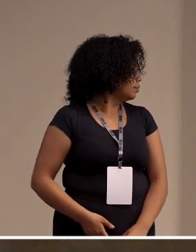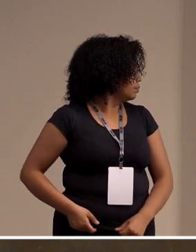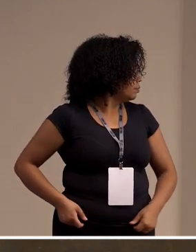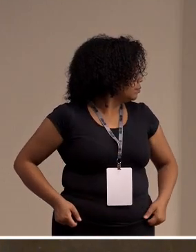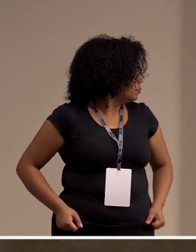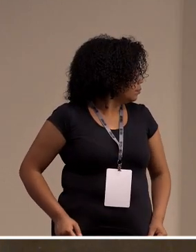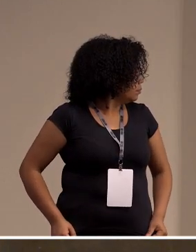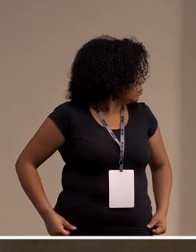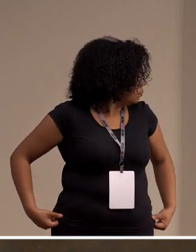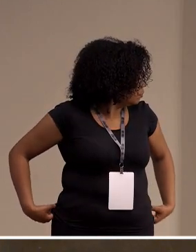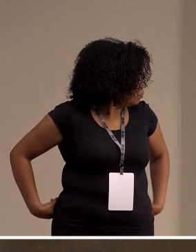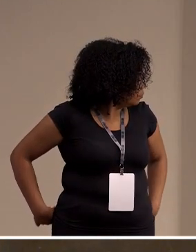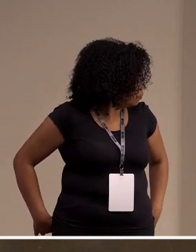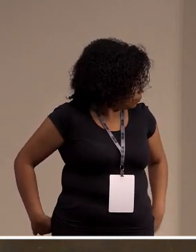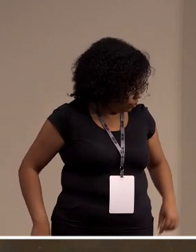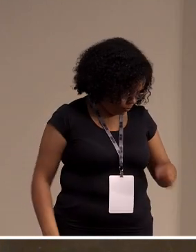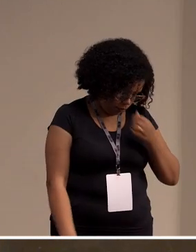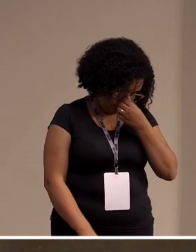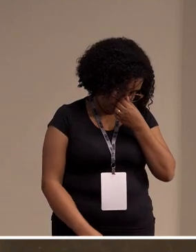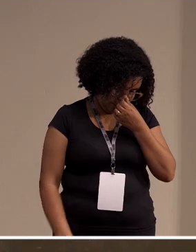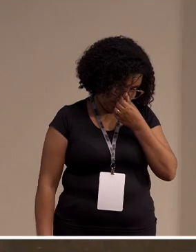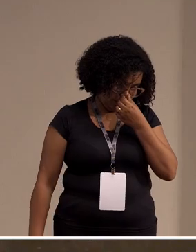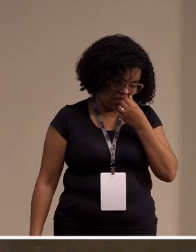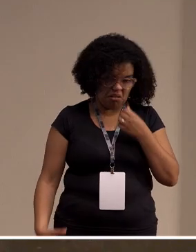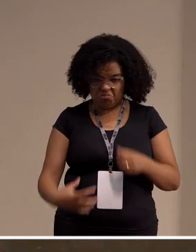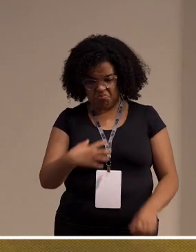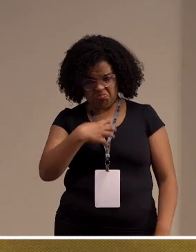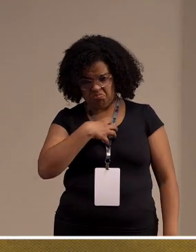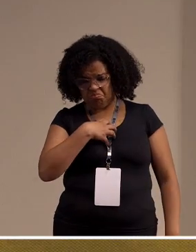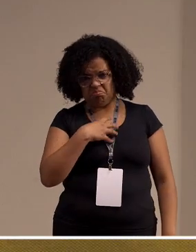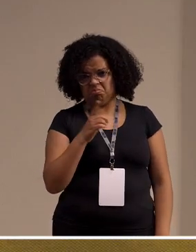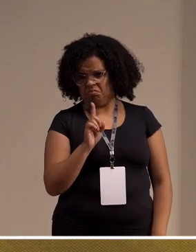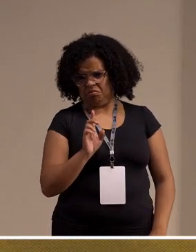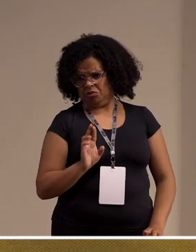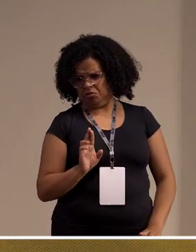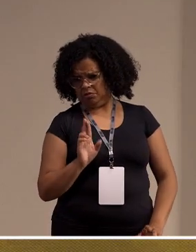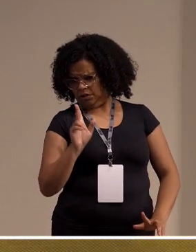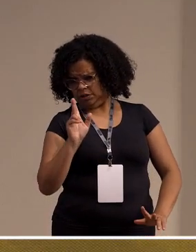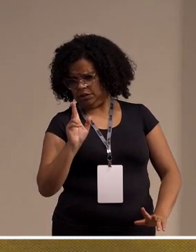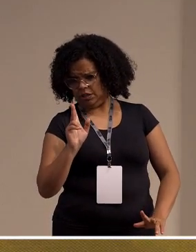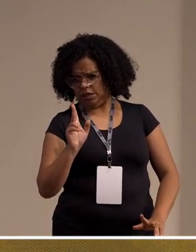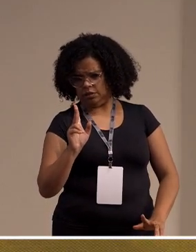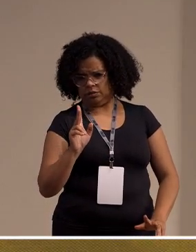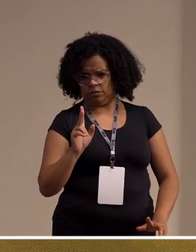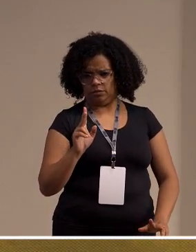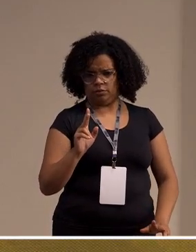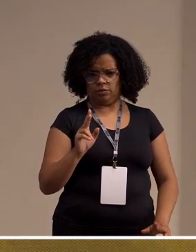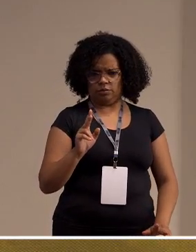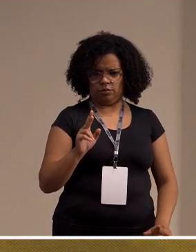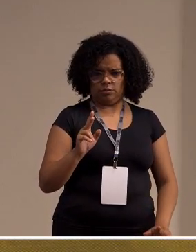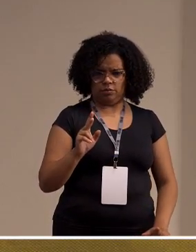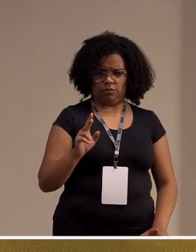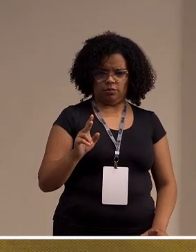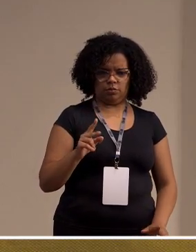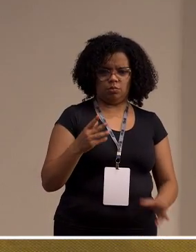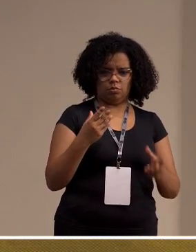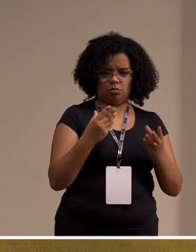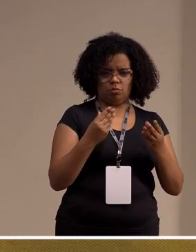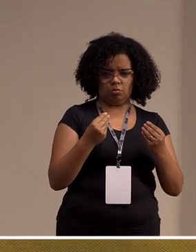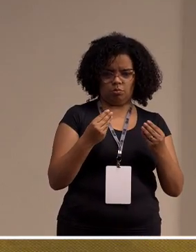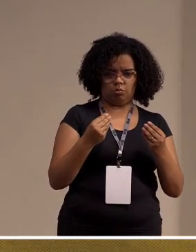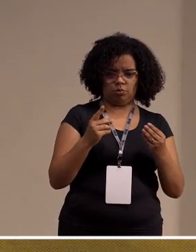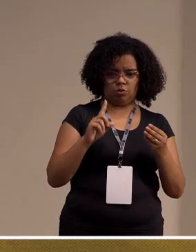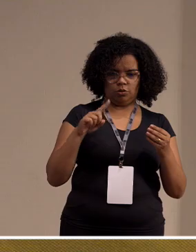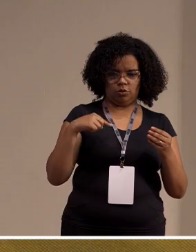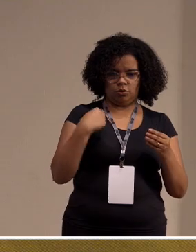It doesn't set me apart because there are so many of us making these arguments, and